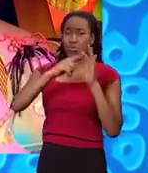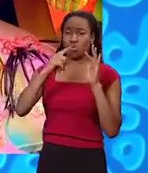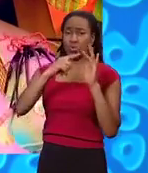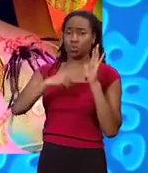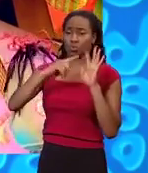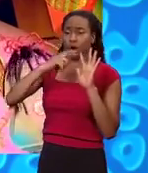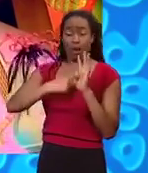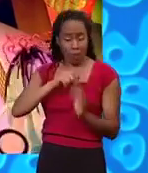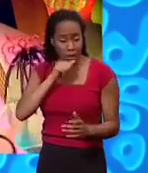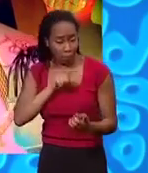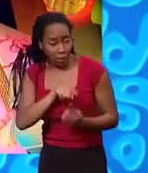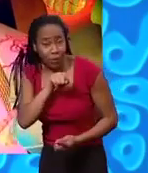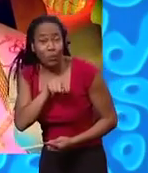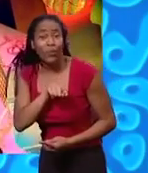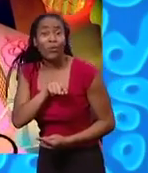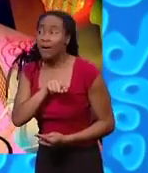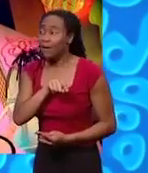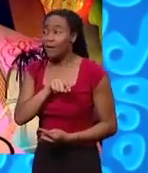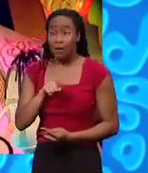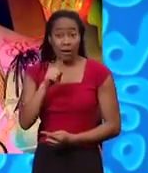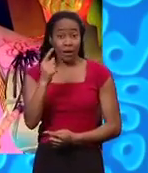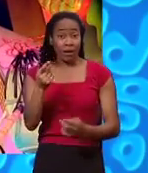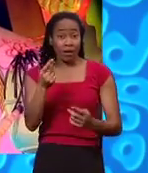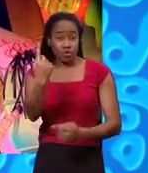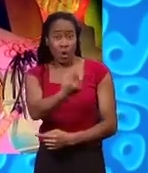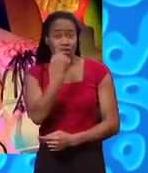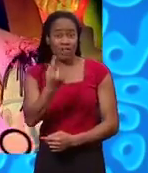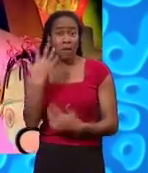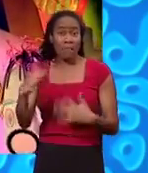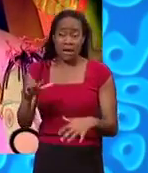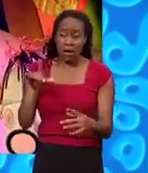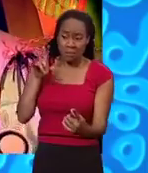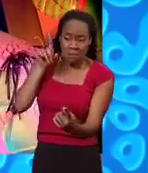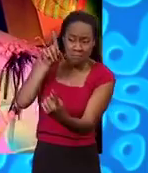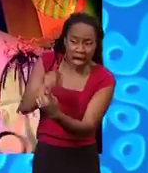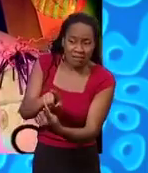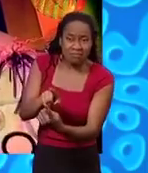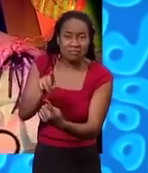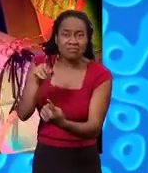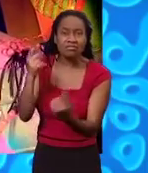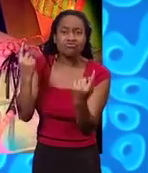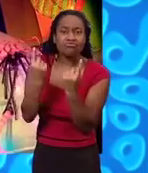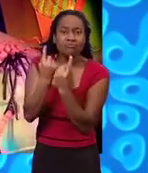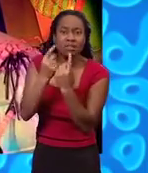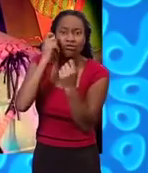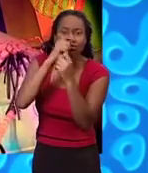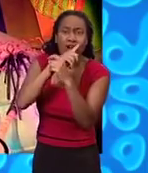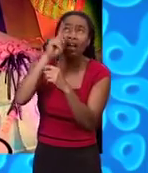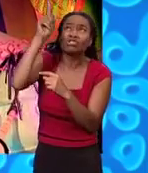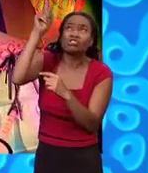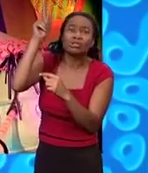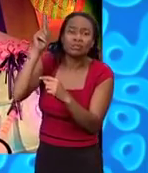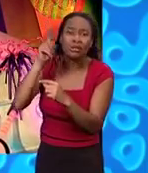you. If you met an alien, what do you think it would look like? Maybe it would look like